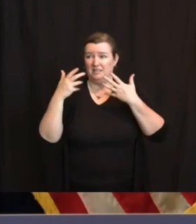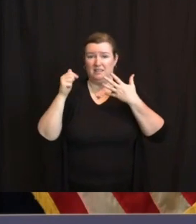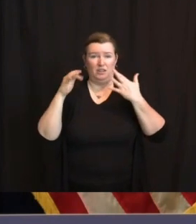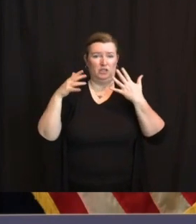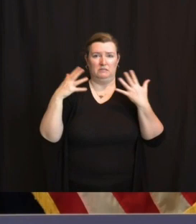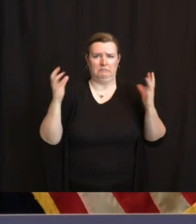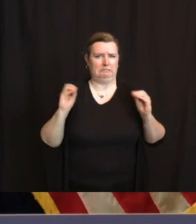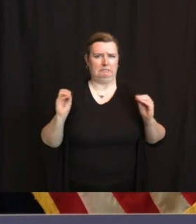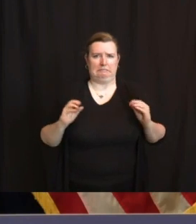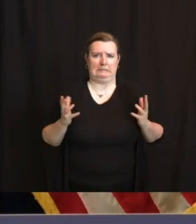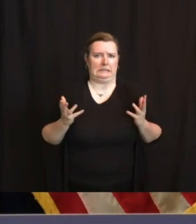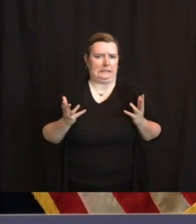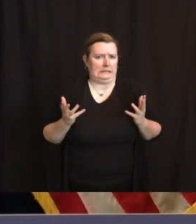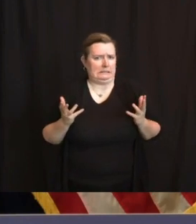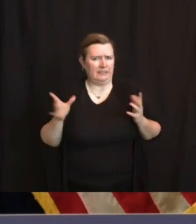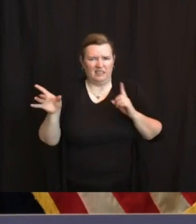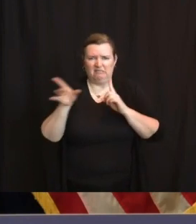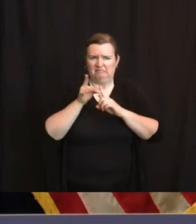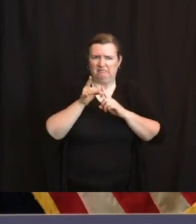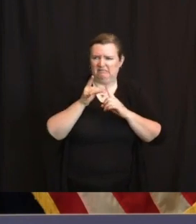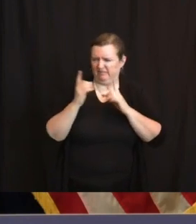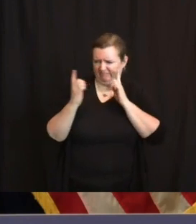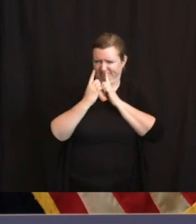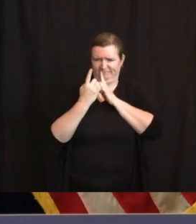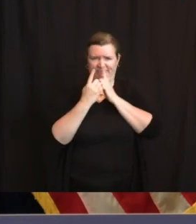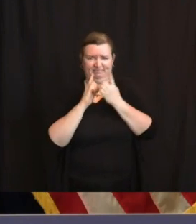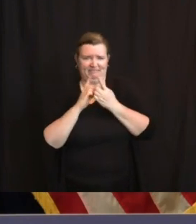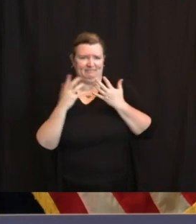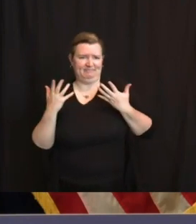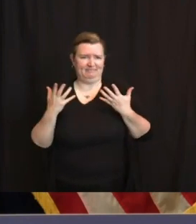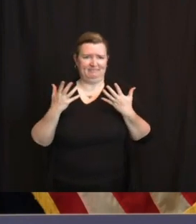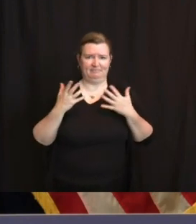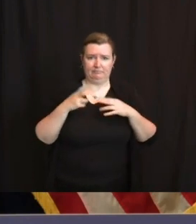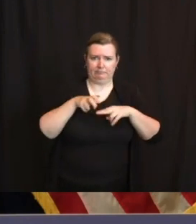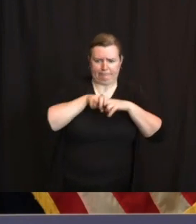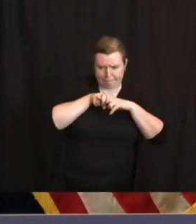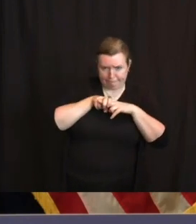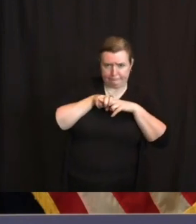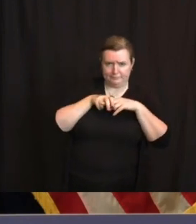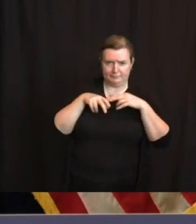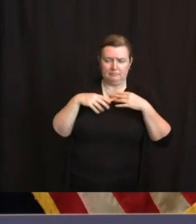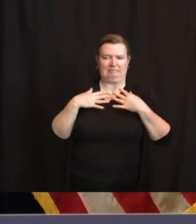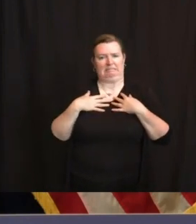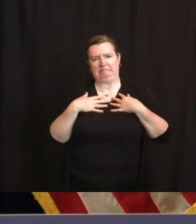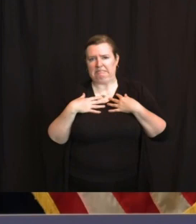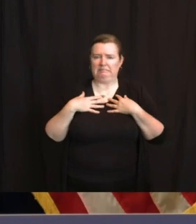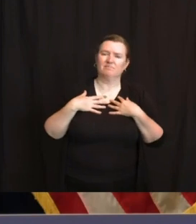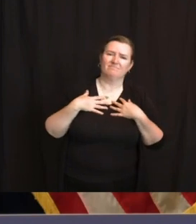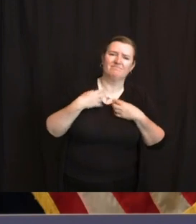really hard nuts to crack. So I want to get a haircut as much as the next guy,